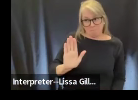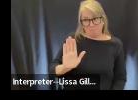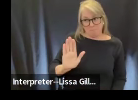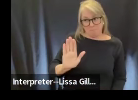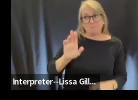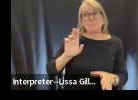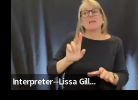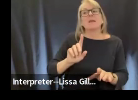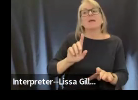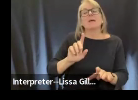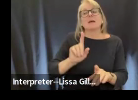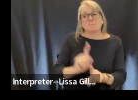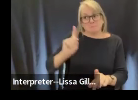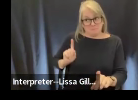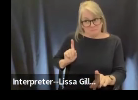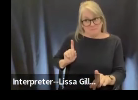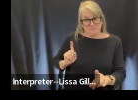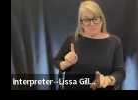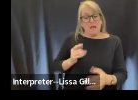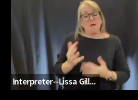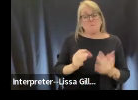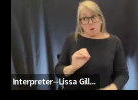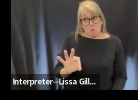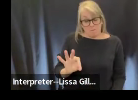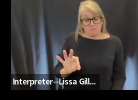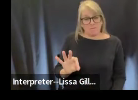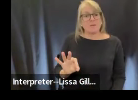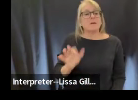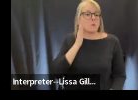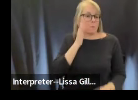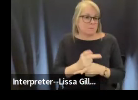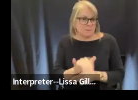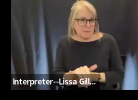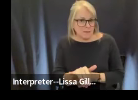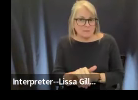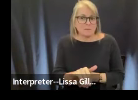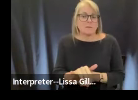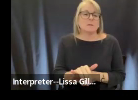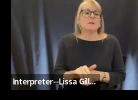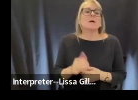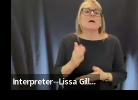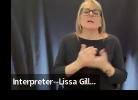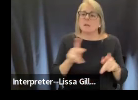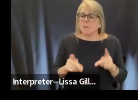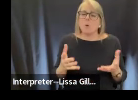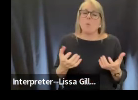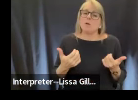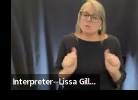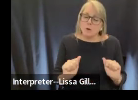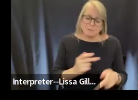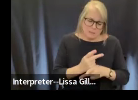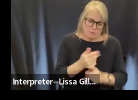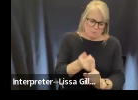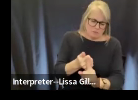away, turn the flame off. We'll navigate through this. So in that instance, certainly there's people who want to try to address a situation that